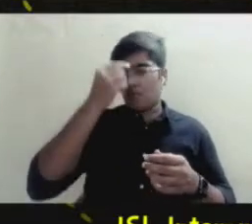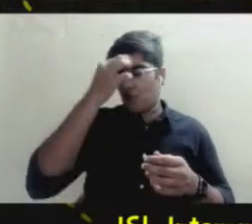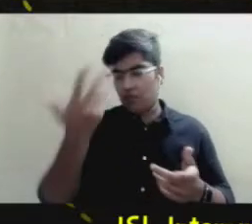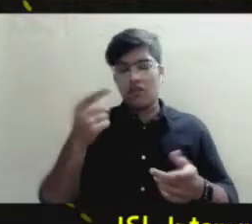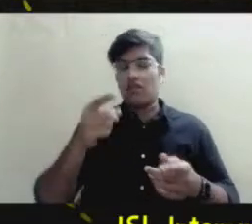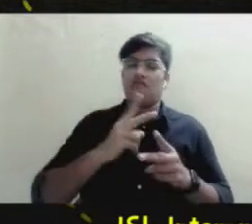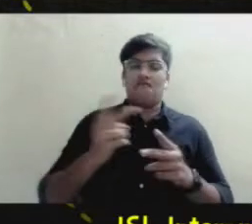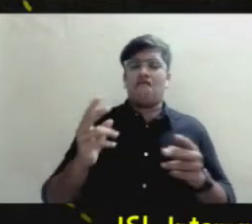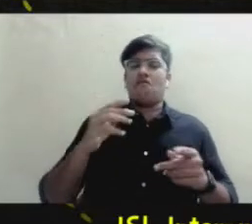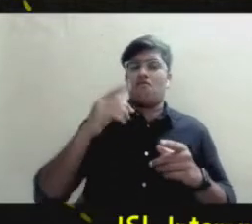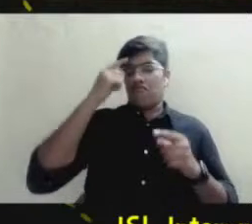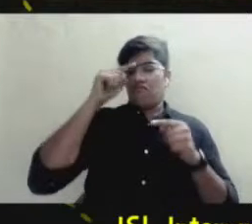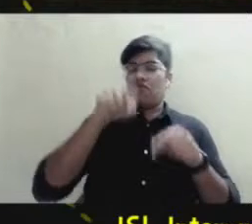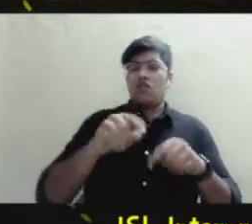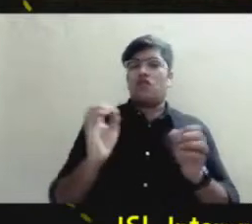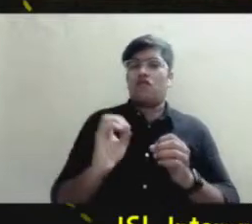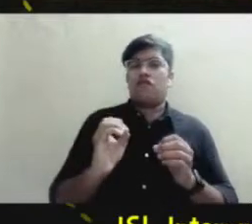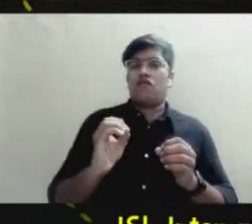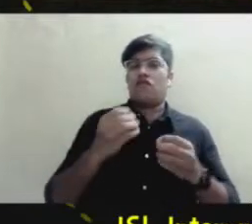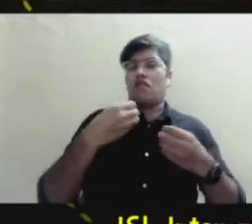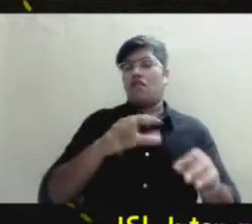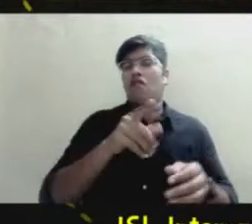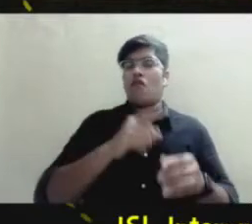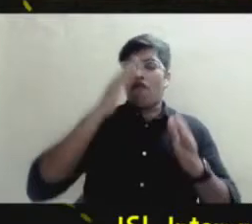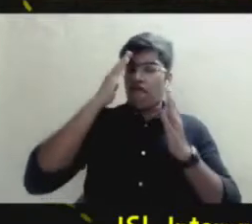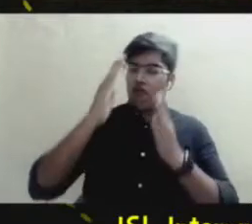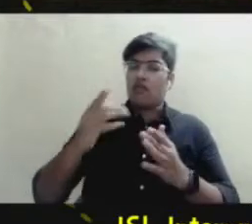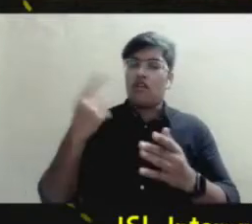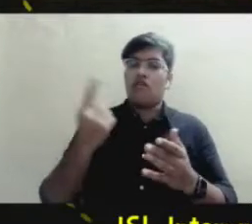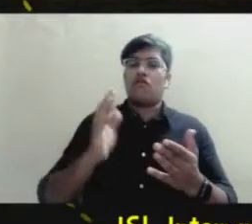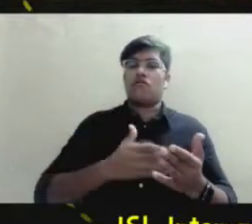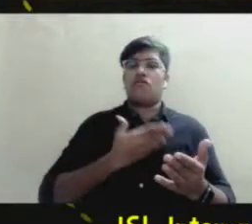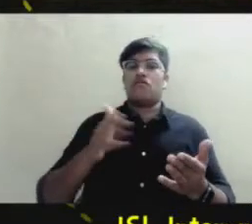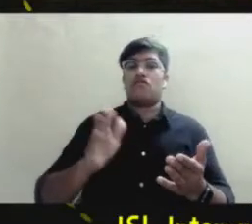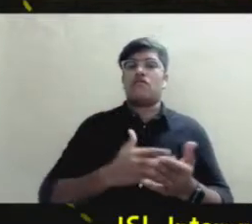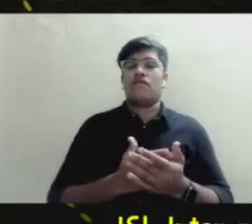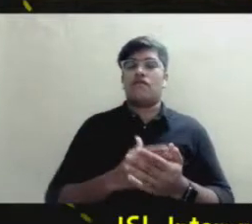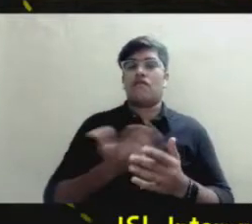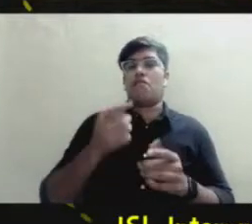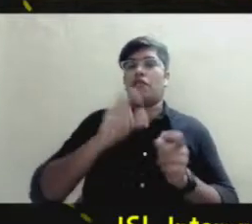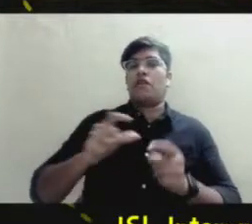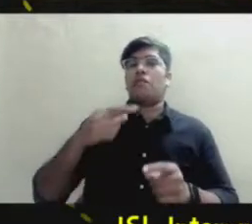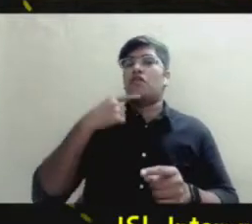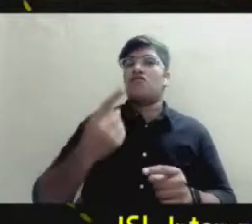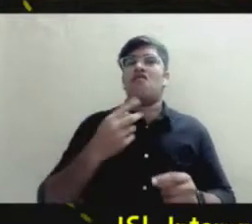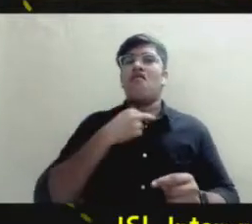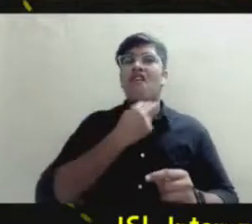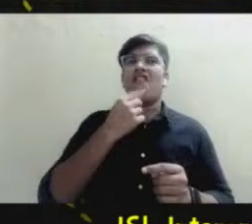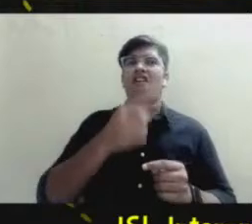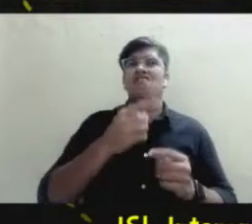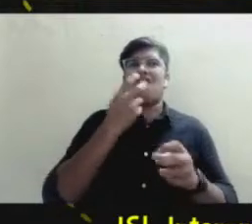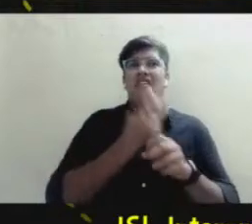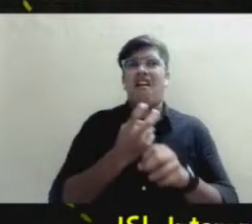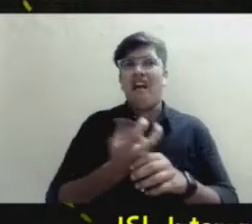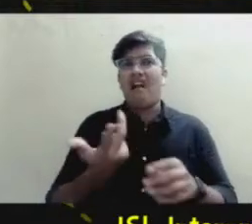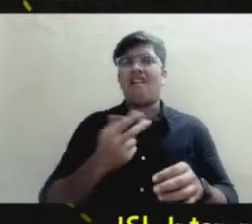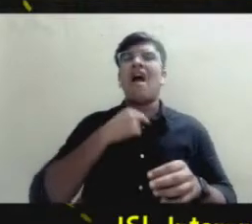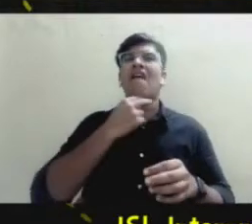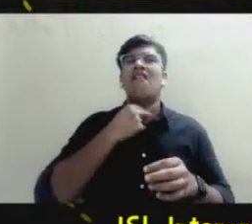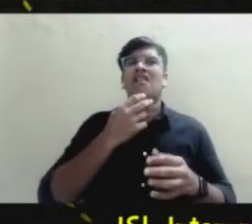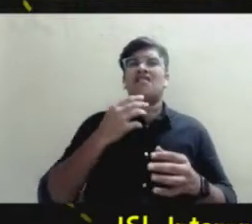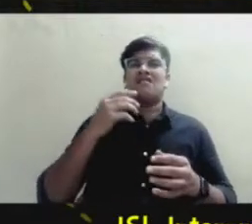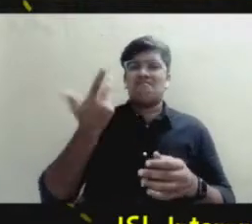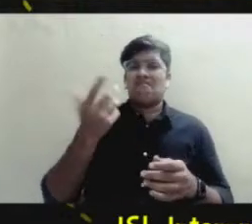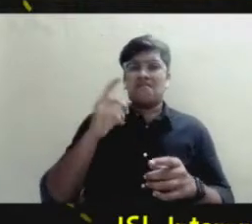say this is a shrill voice or this is a harsh voice. These are the adjectives we could possibly use. But at that